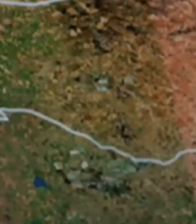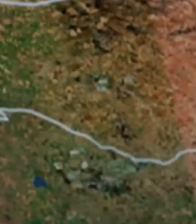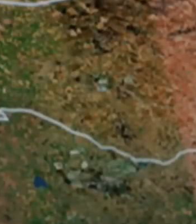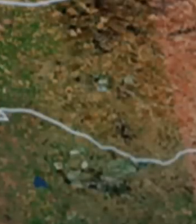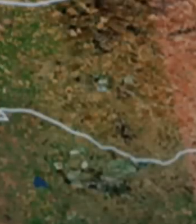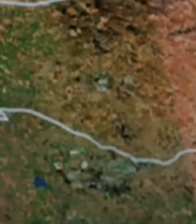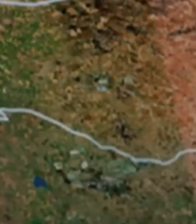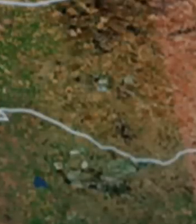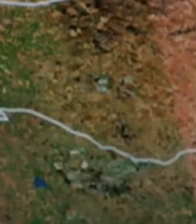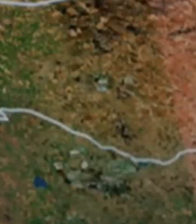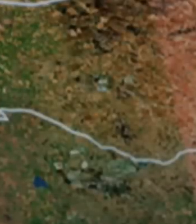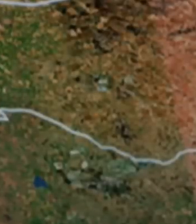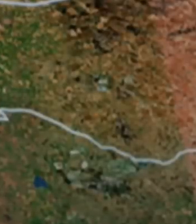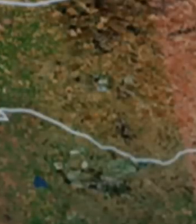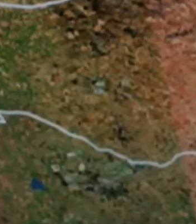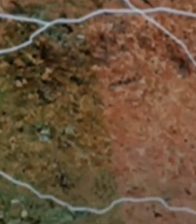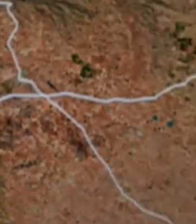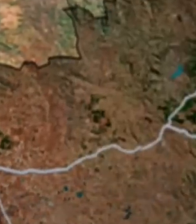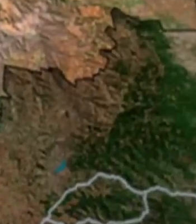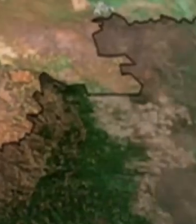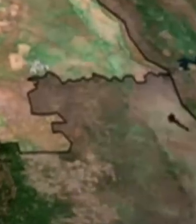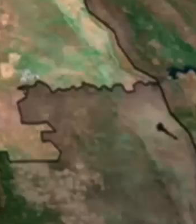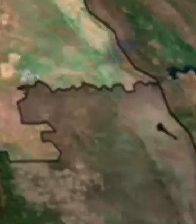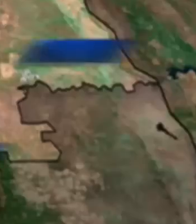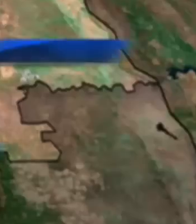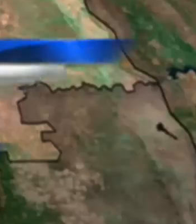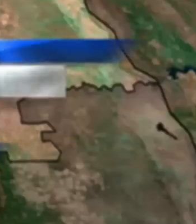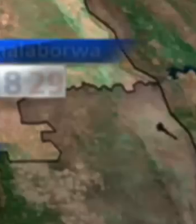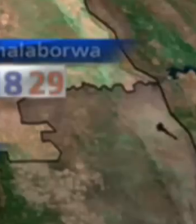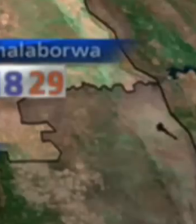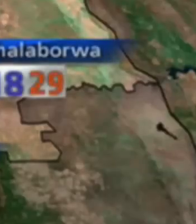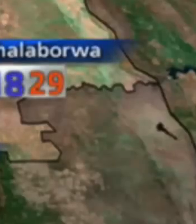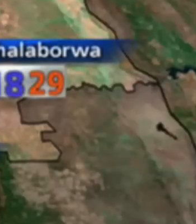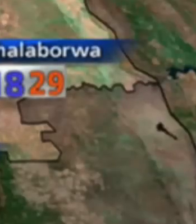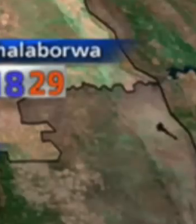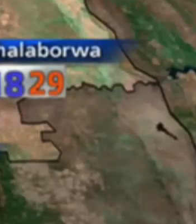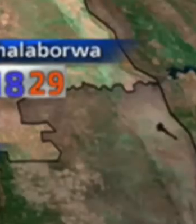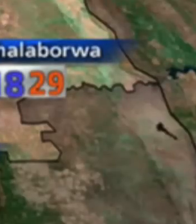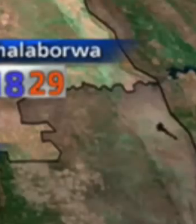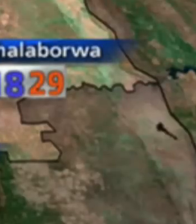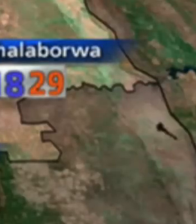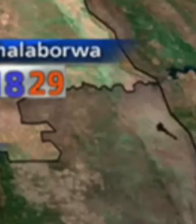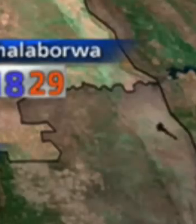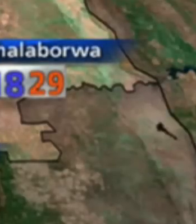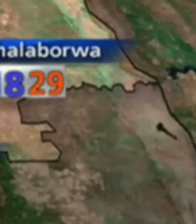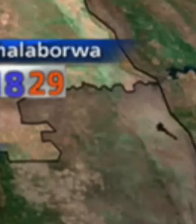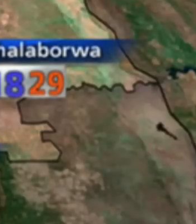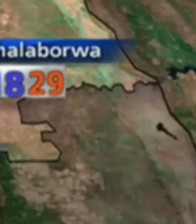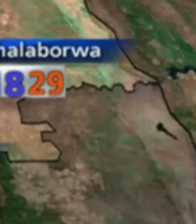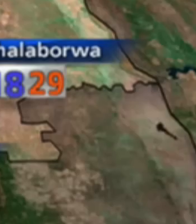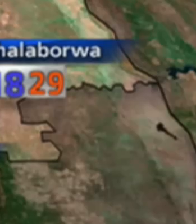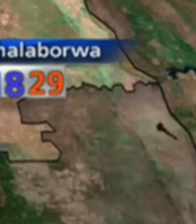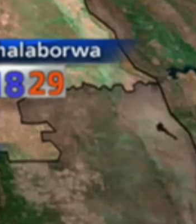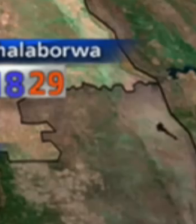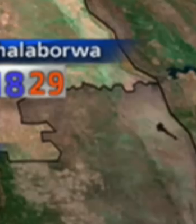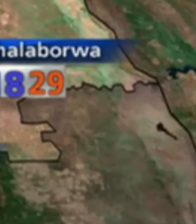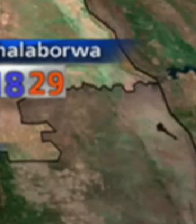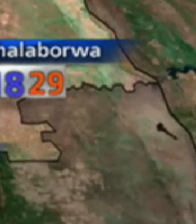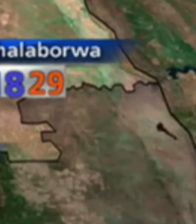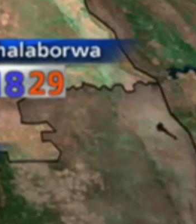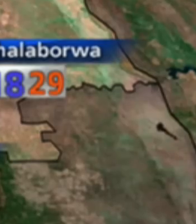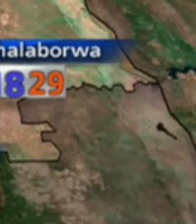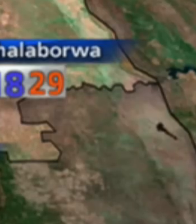ho tla hlo chise bokma spray rithi fela ho mashome a mararo ka fela ha re shebile hona ka Limpopo ka mafatsa a itseding a duma Mesina le